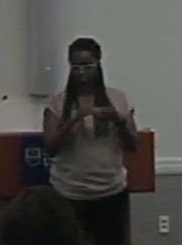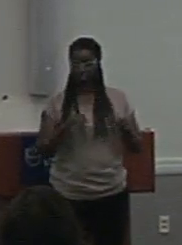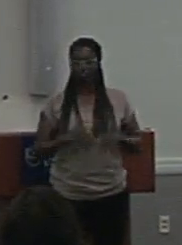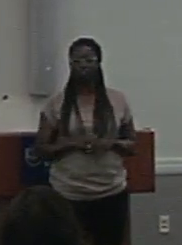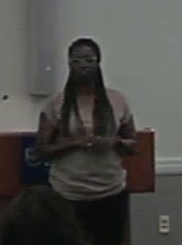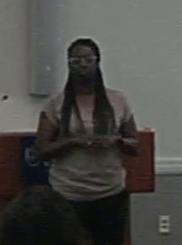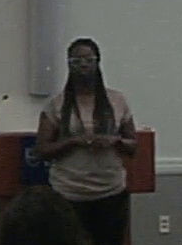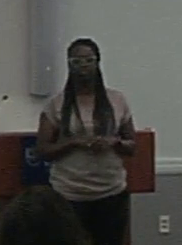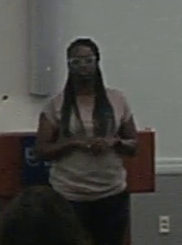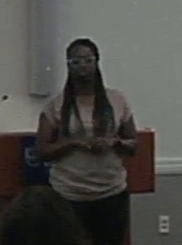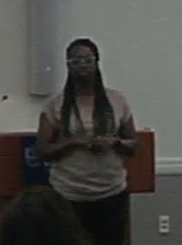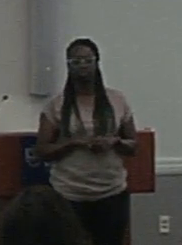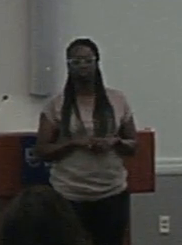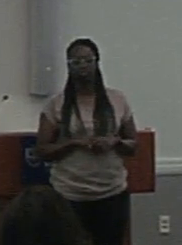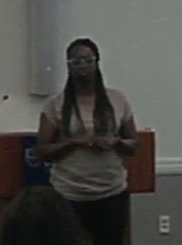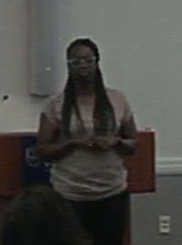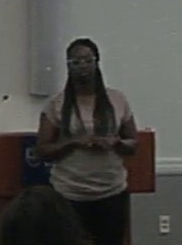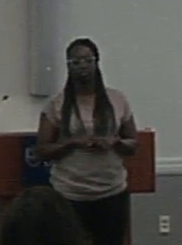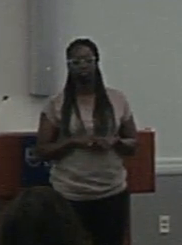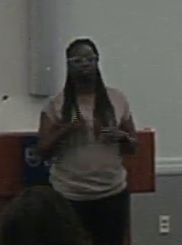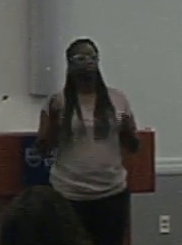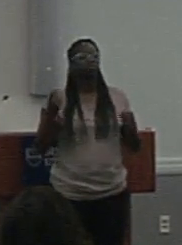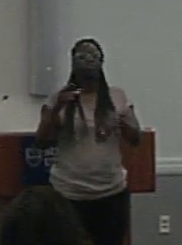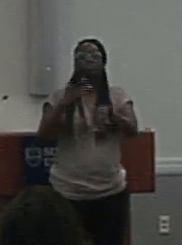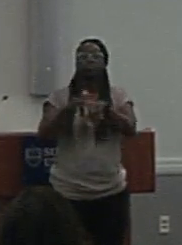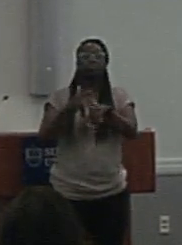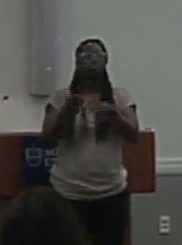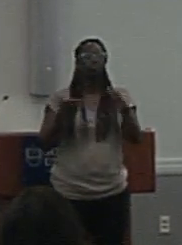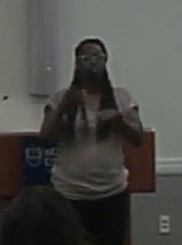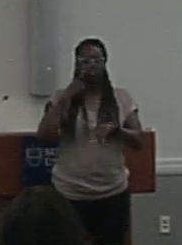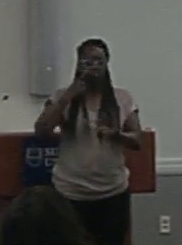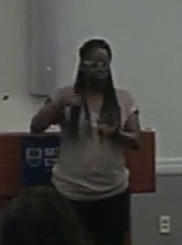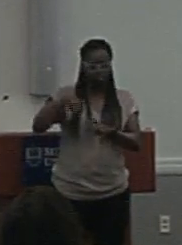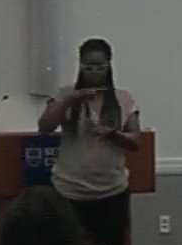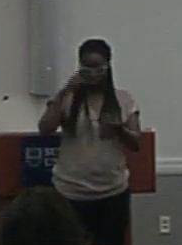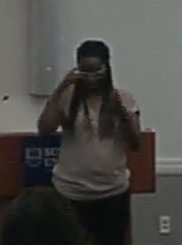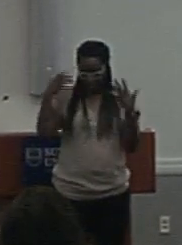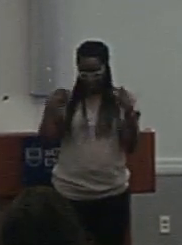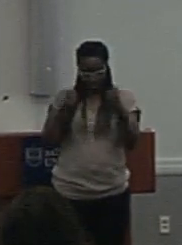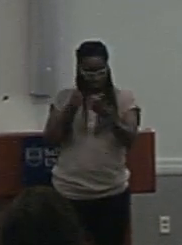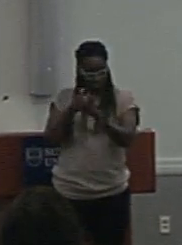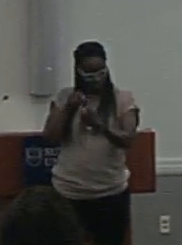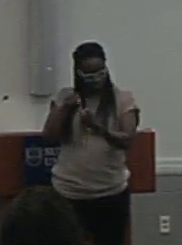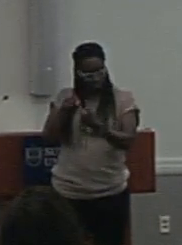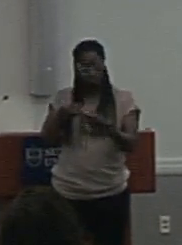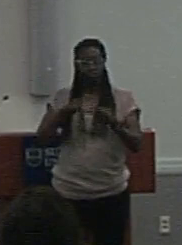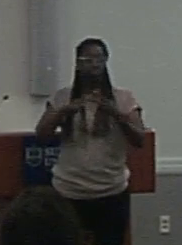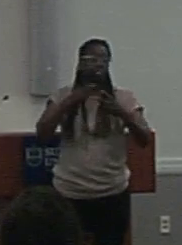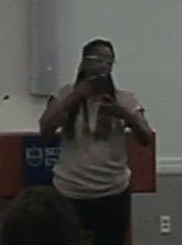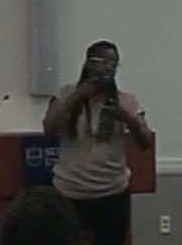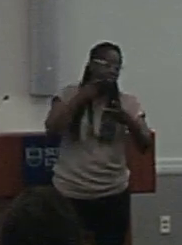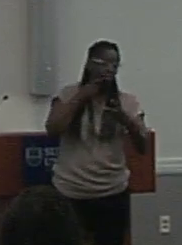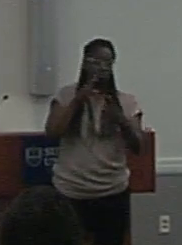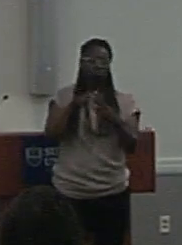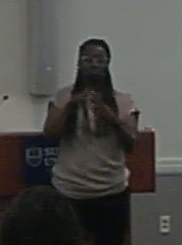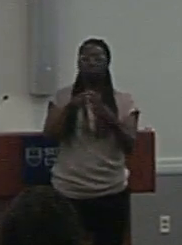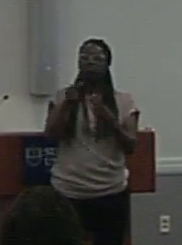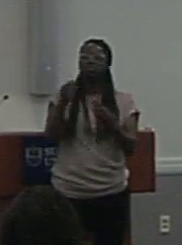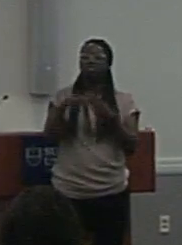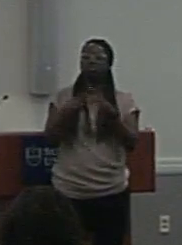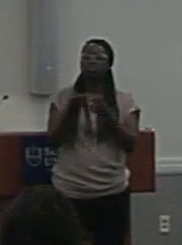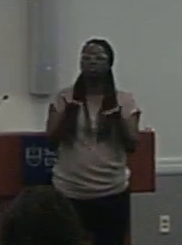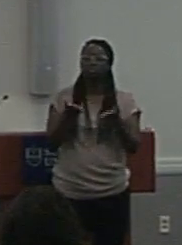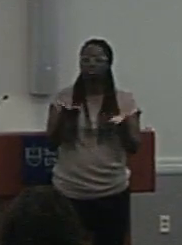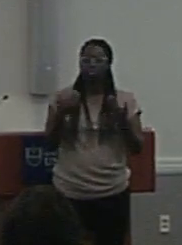with mental health and addictions challenges in the city of Boston. I put into the chat my website,